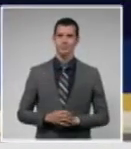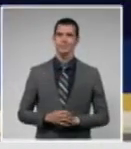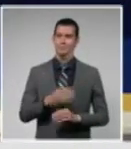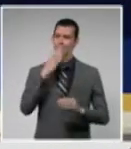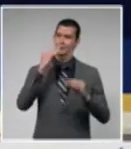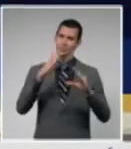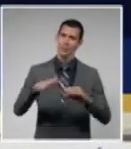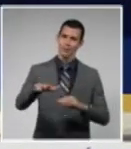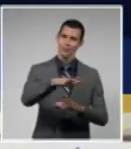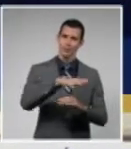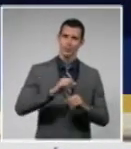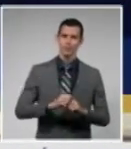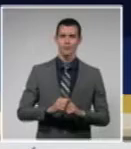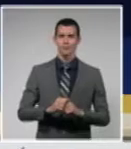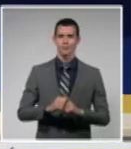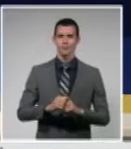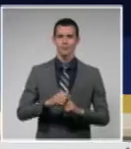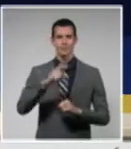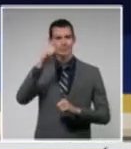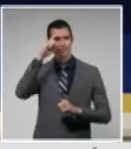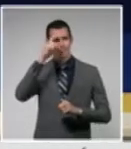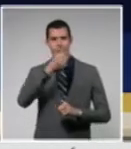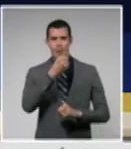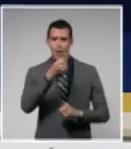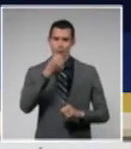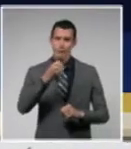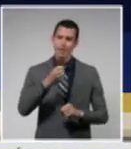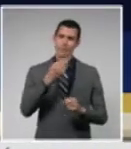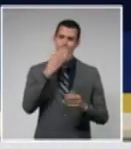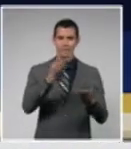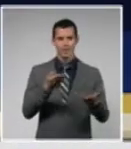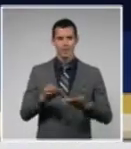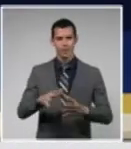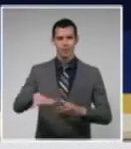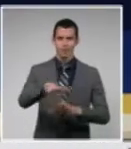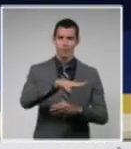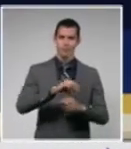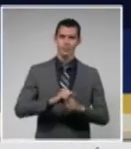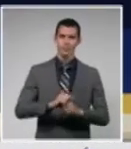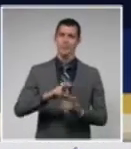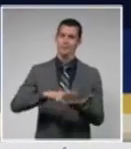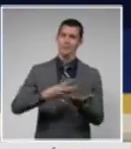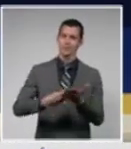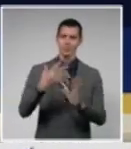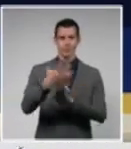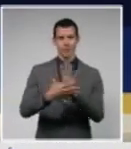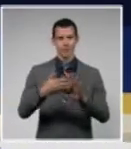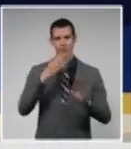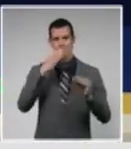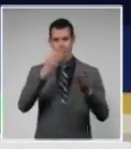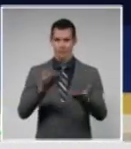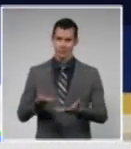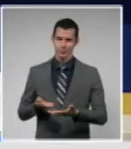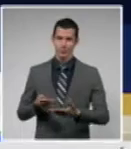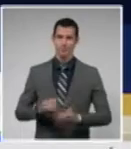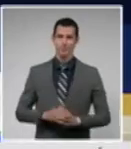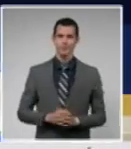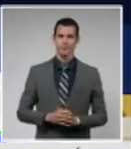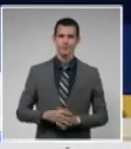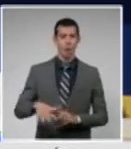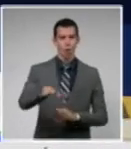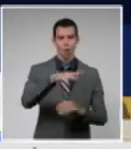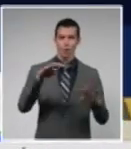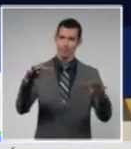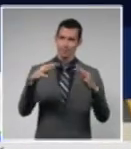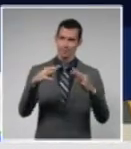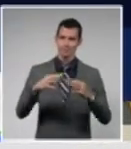Good morning to everyone, to Lázaro Manuel, who joins us today, to our sign language interpreter,